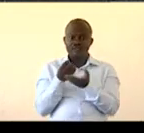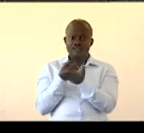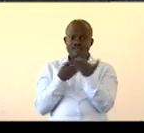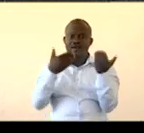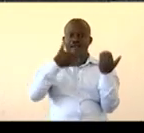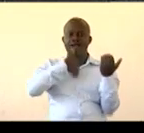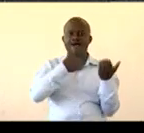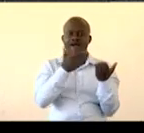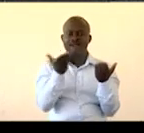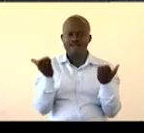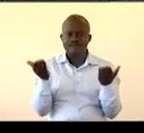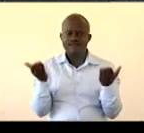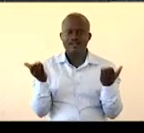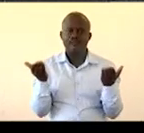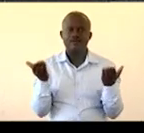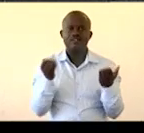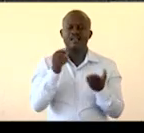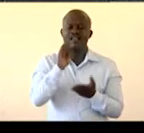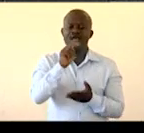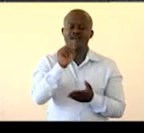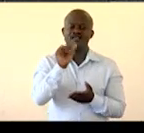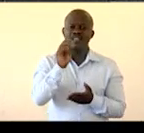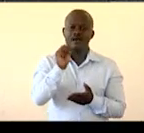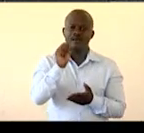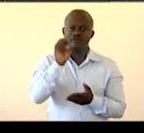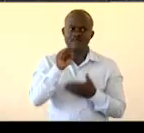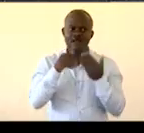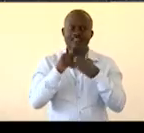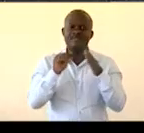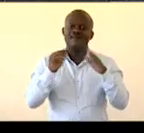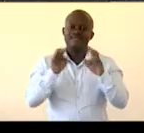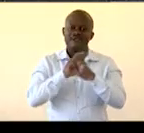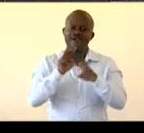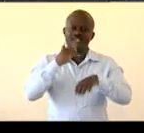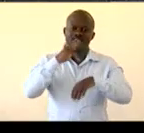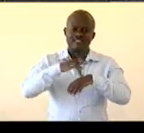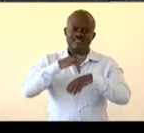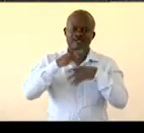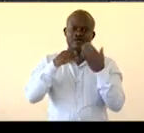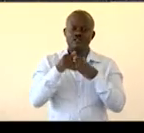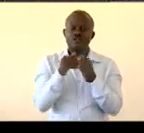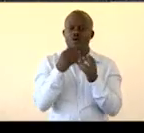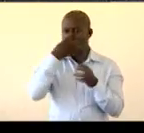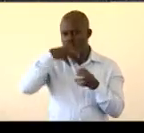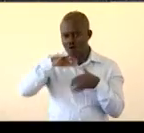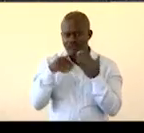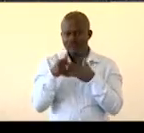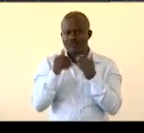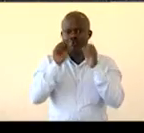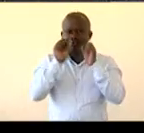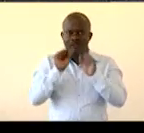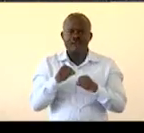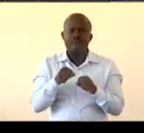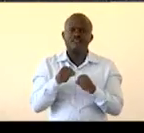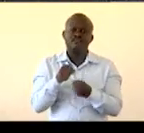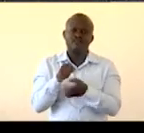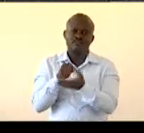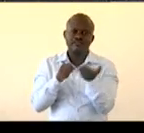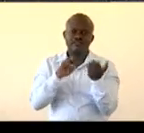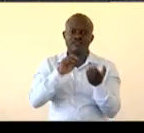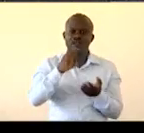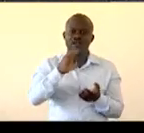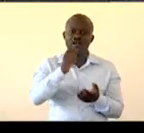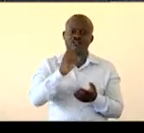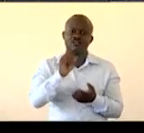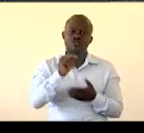have enzymes. Enzymes are very sensitive to temperature because chemical reactions in